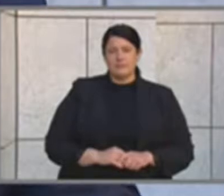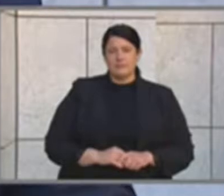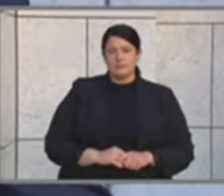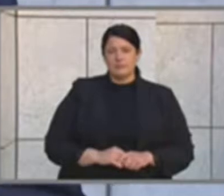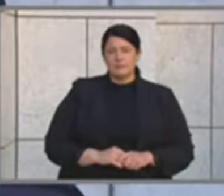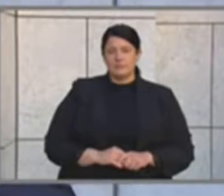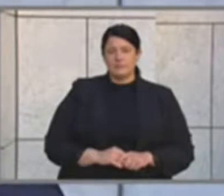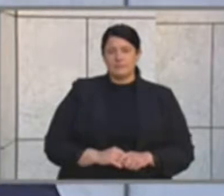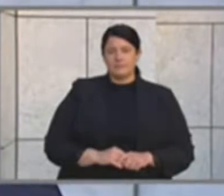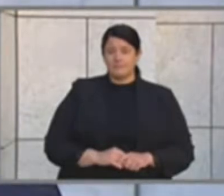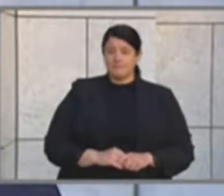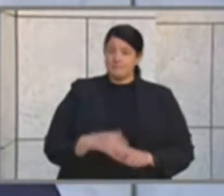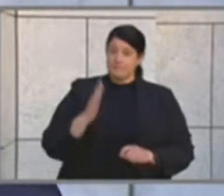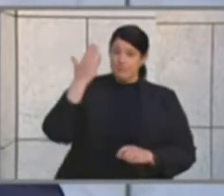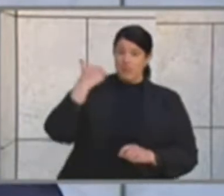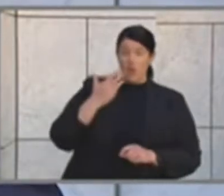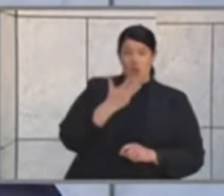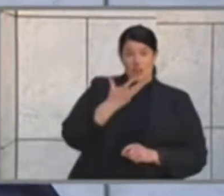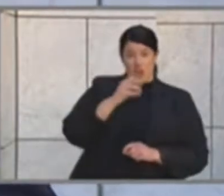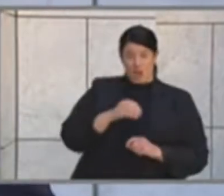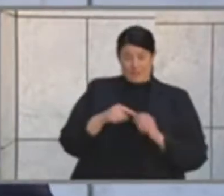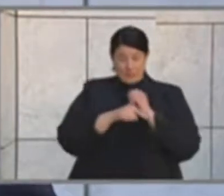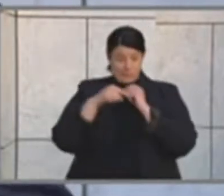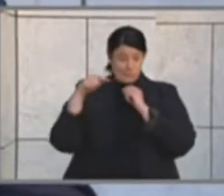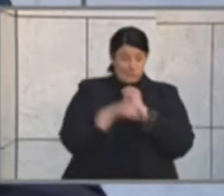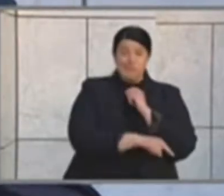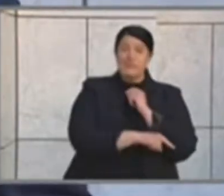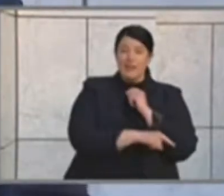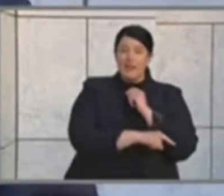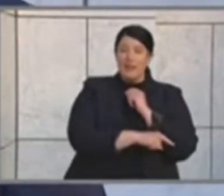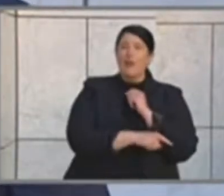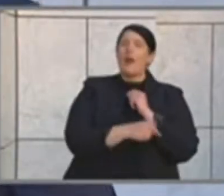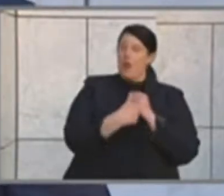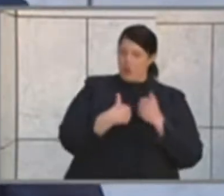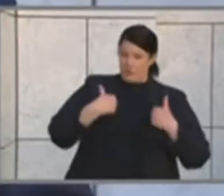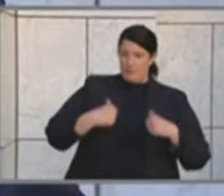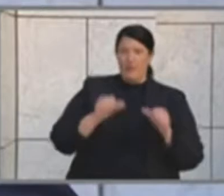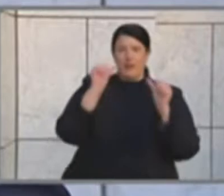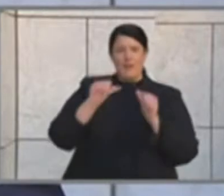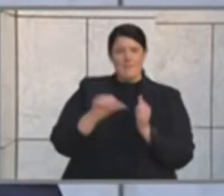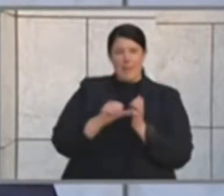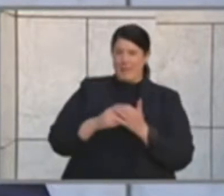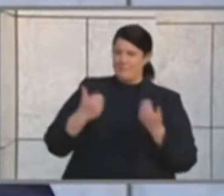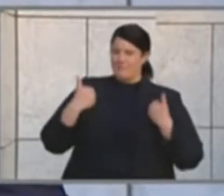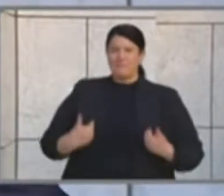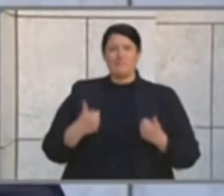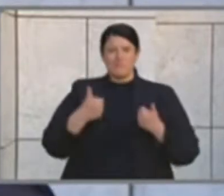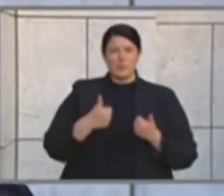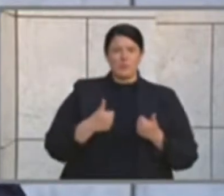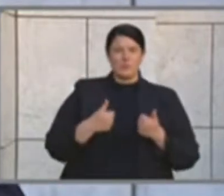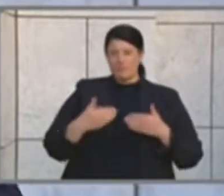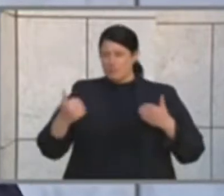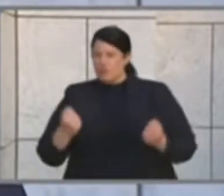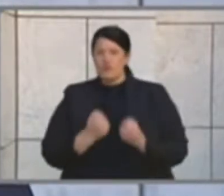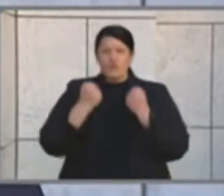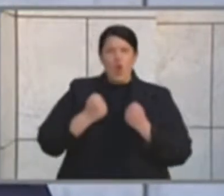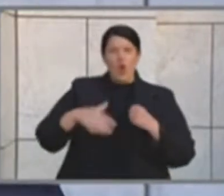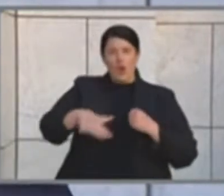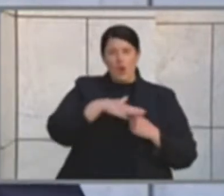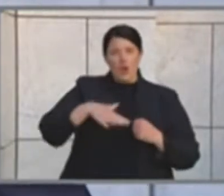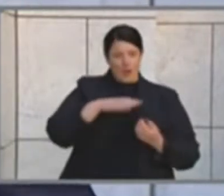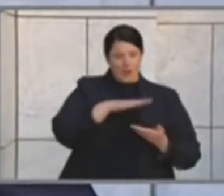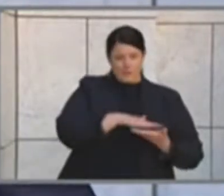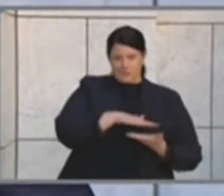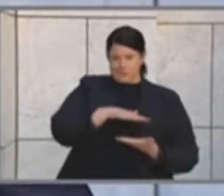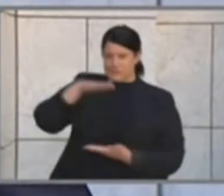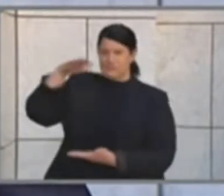But out of that recession, Australia came back and has gone on to record the longest run in economic